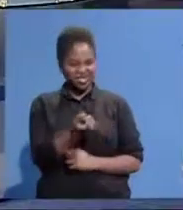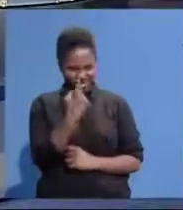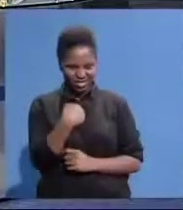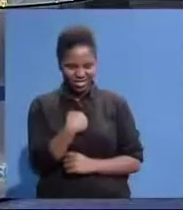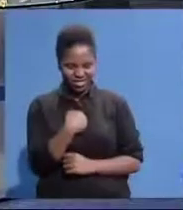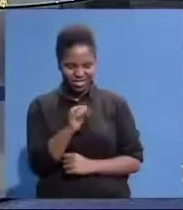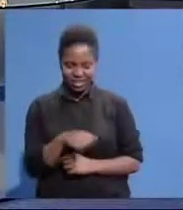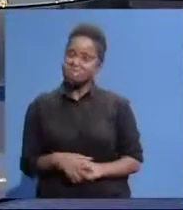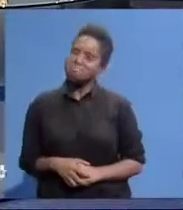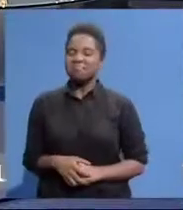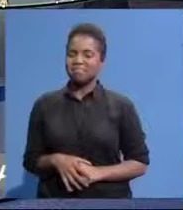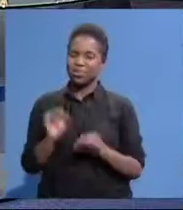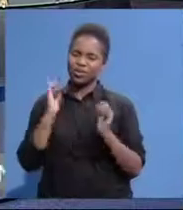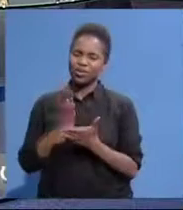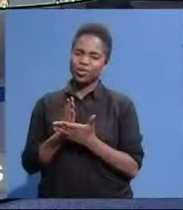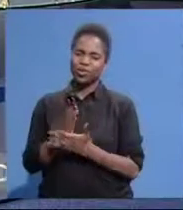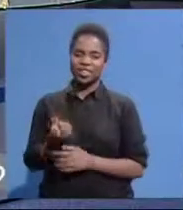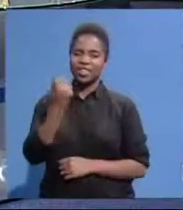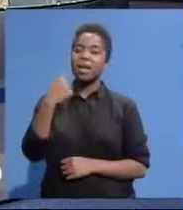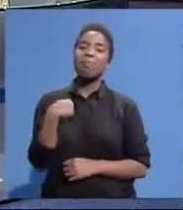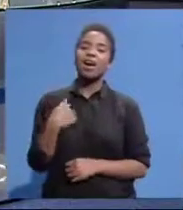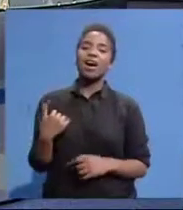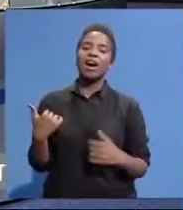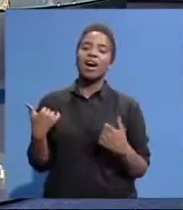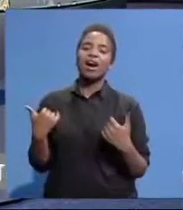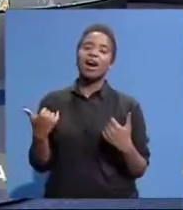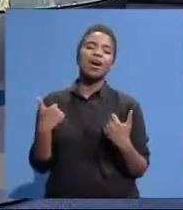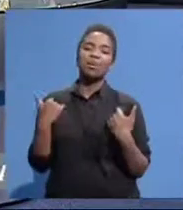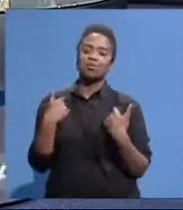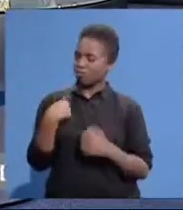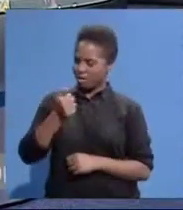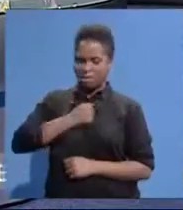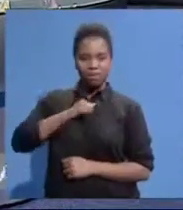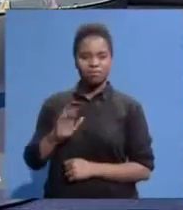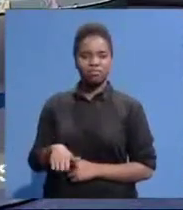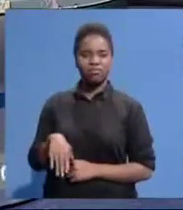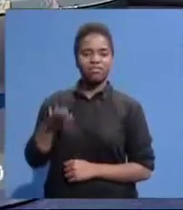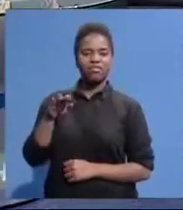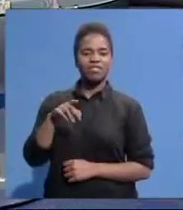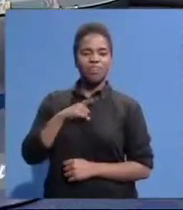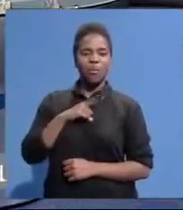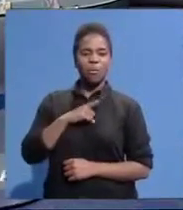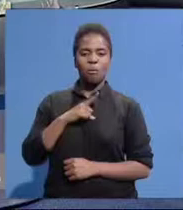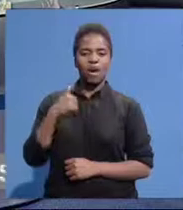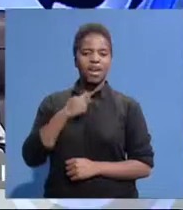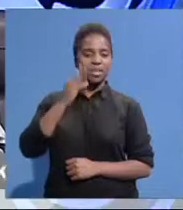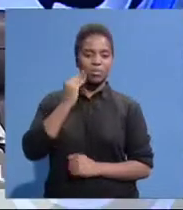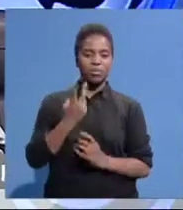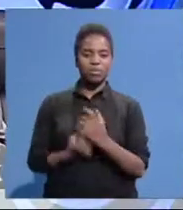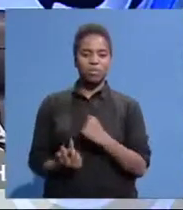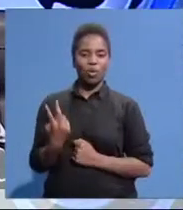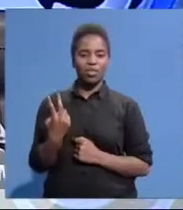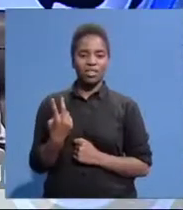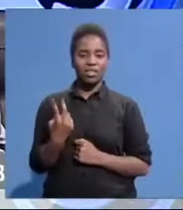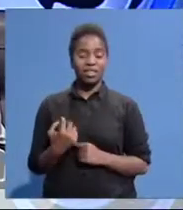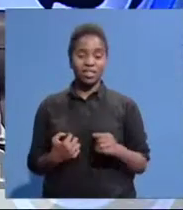saying? It's either sort of one side or it's that side. I think I enjoy it just as much as well, because you kind of have the best of both worlds. You have enough